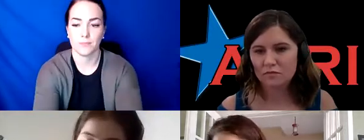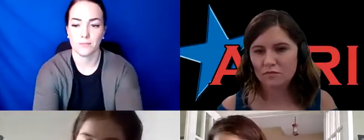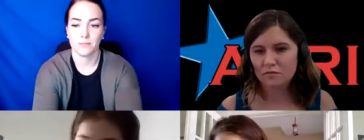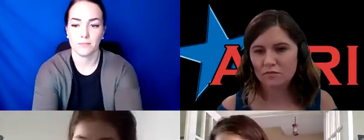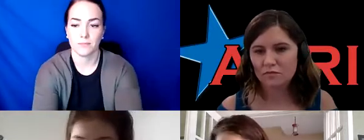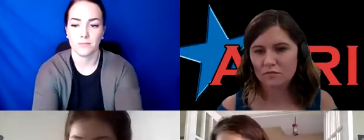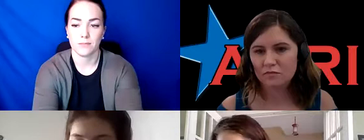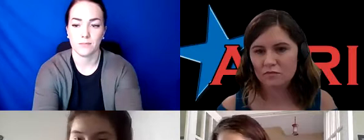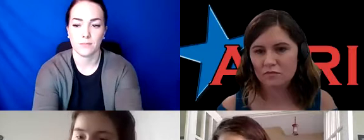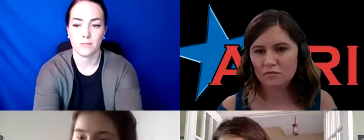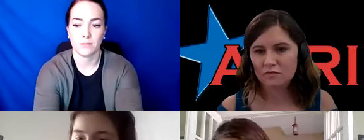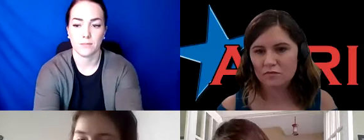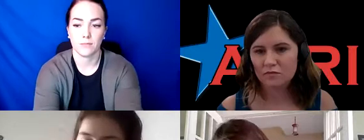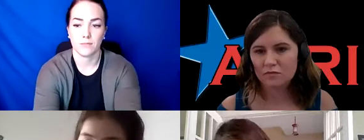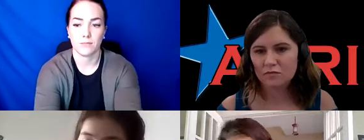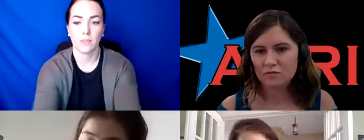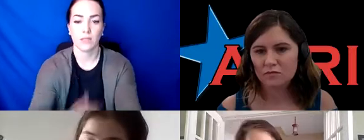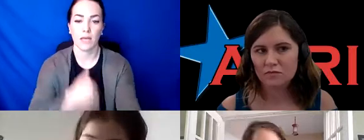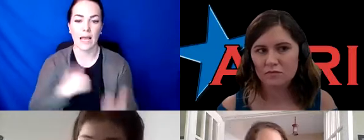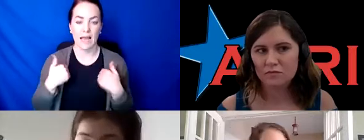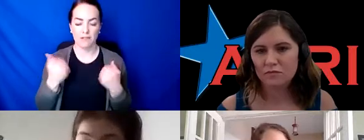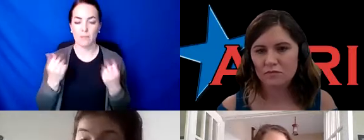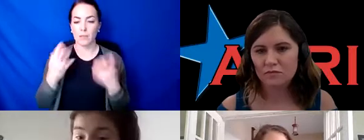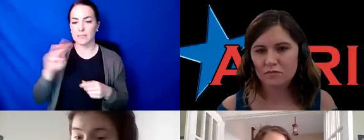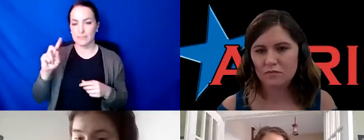I have multiple disabilities with lupus and